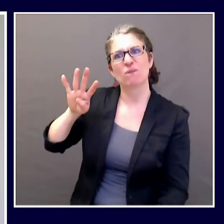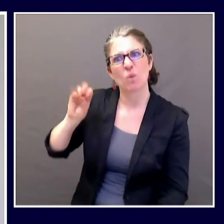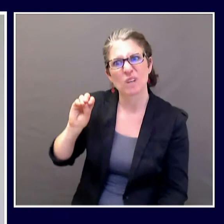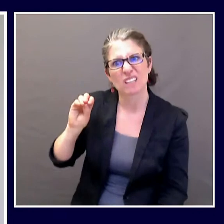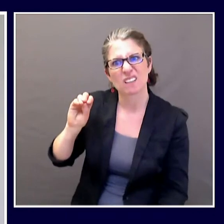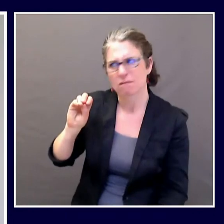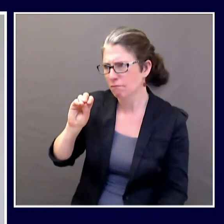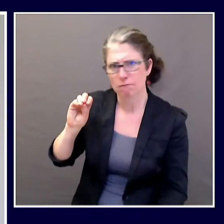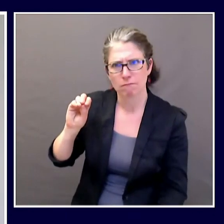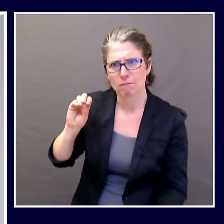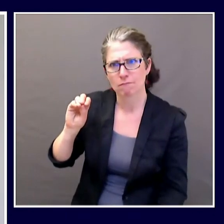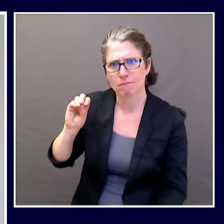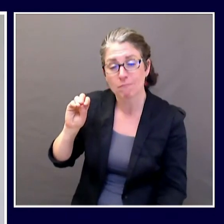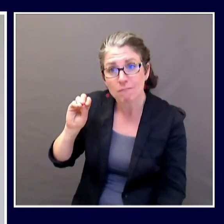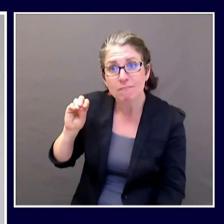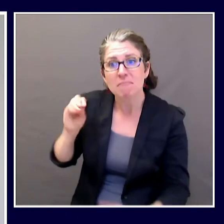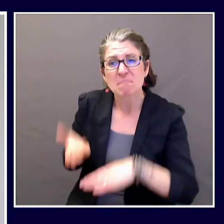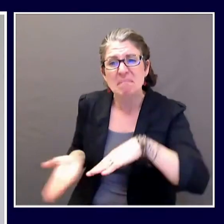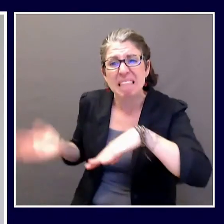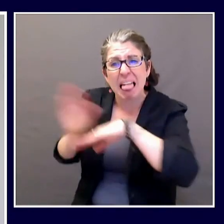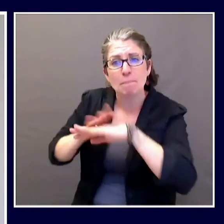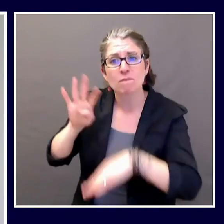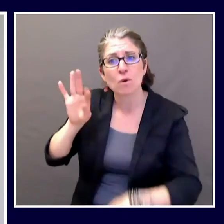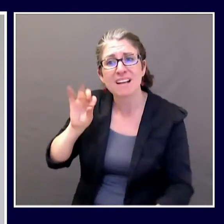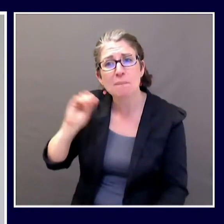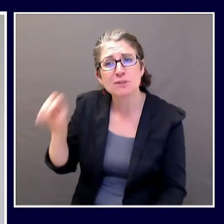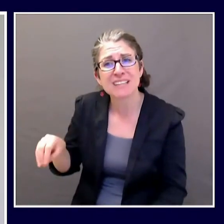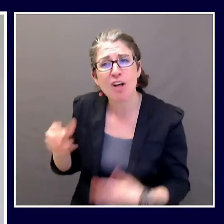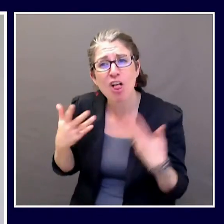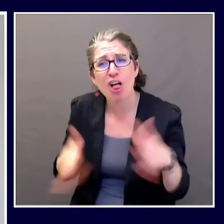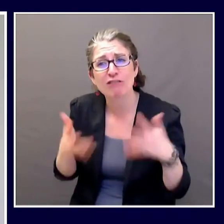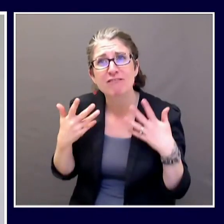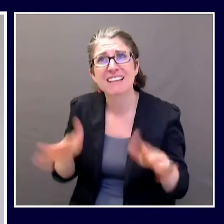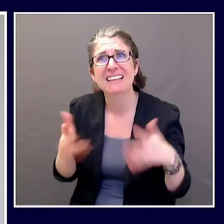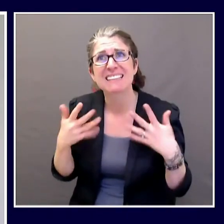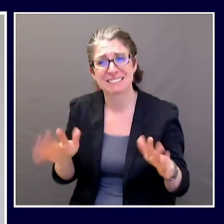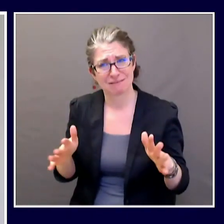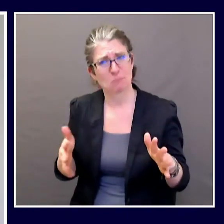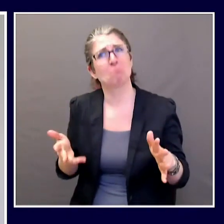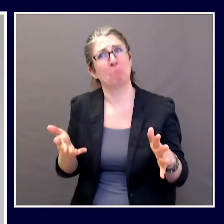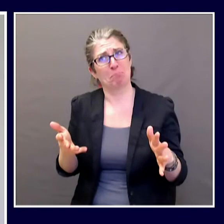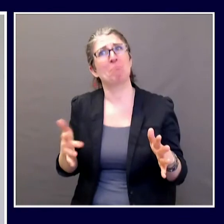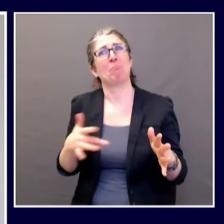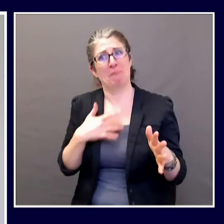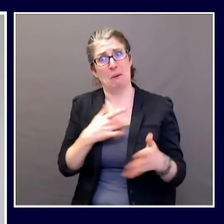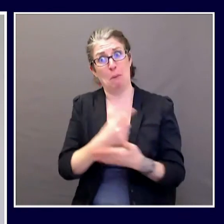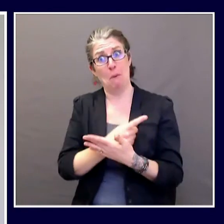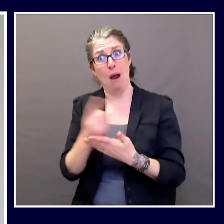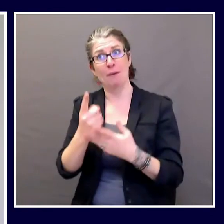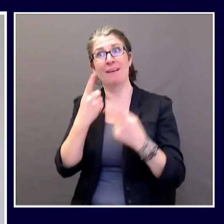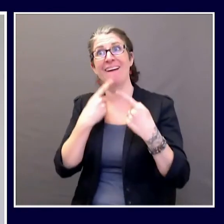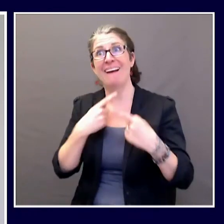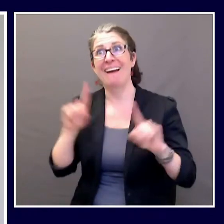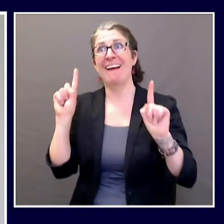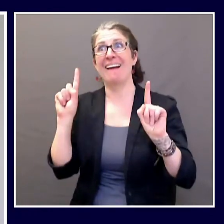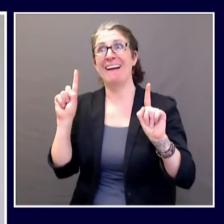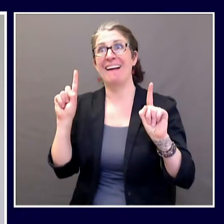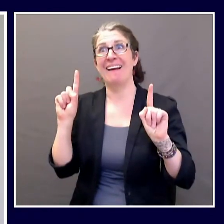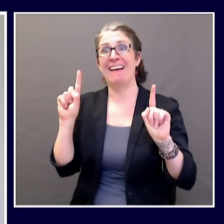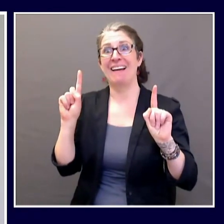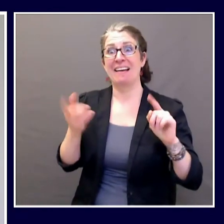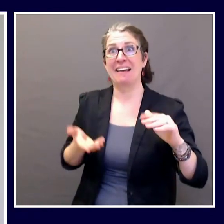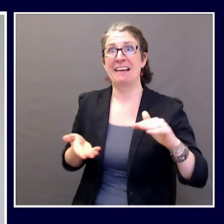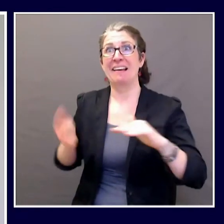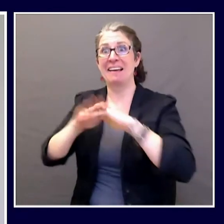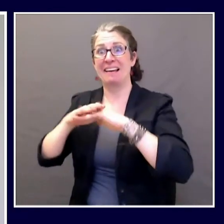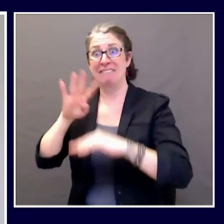we've accelerated the 7-day average number of shots in arms by 49%. That's acceleration. That's a good thing. We